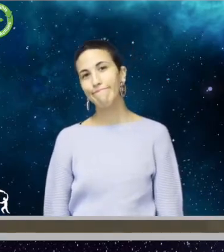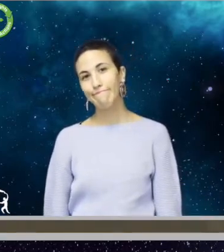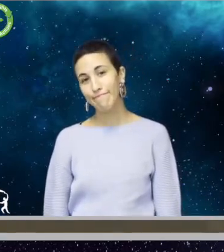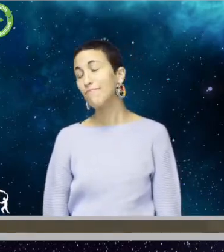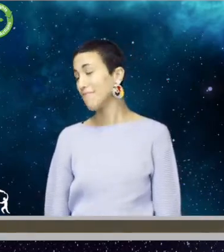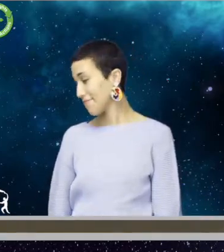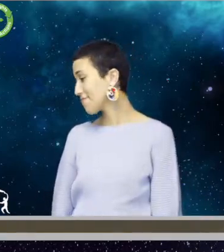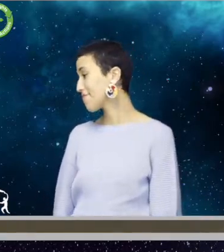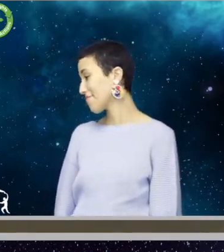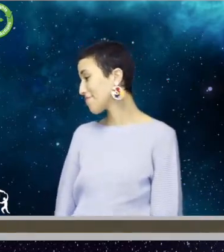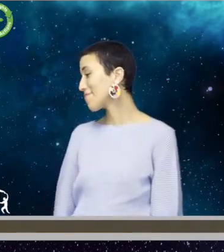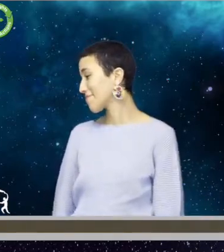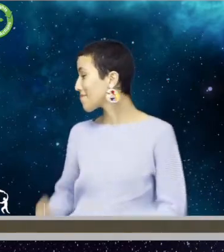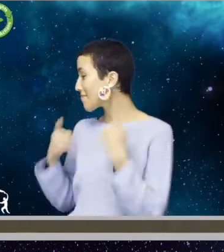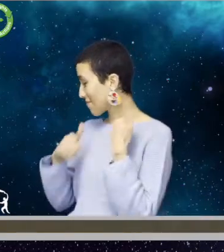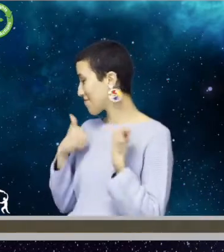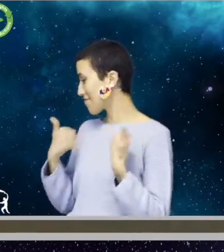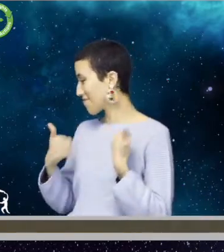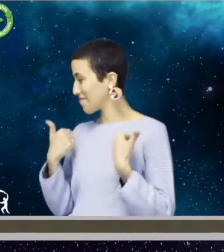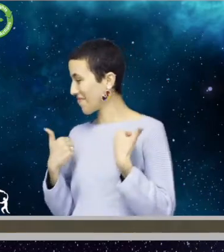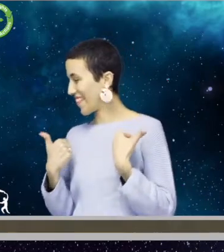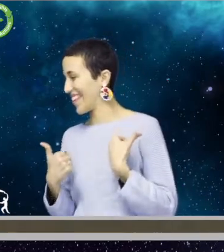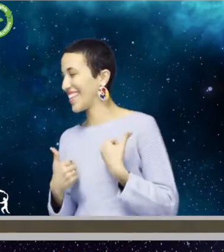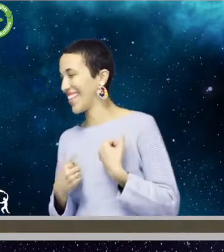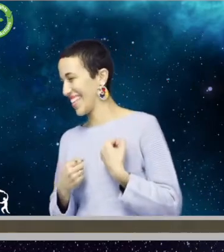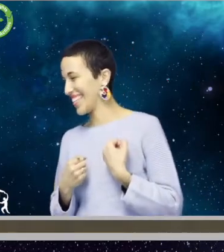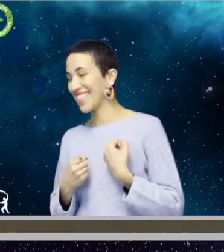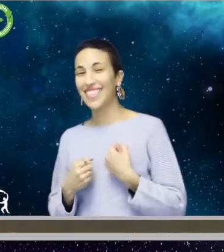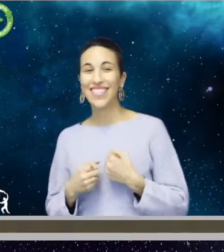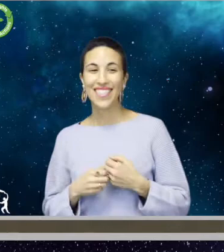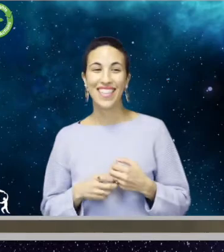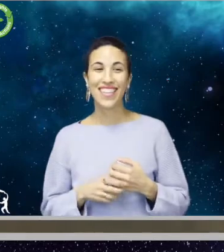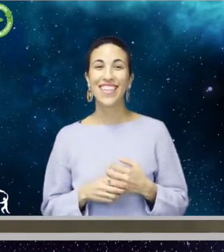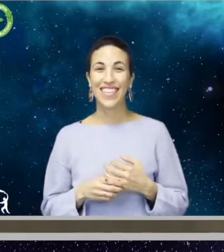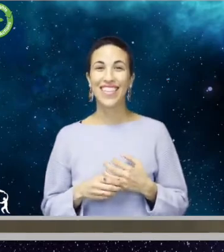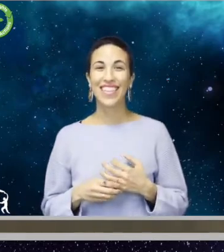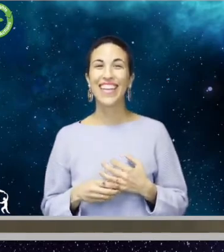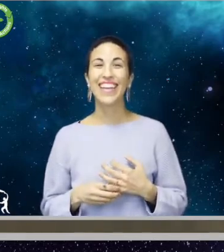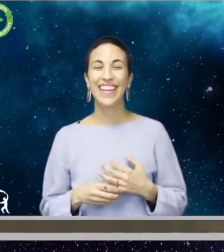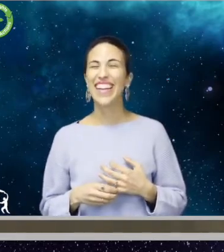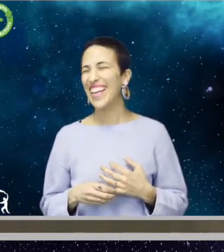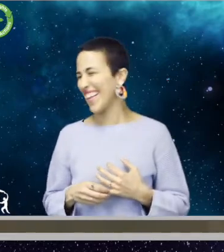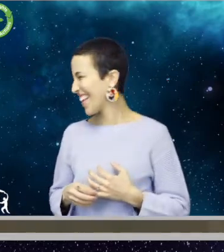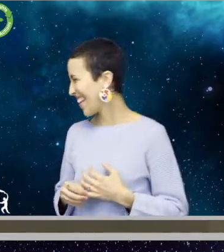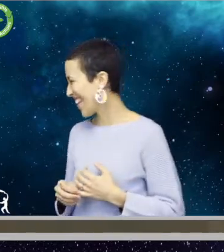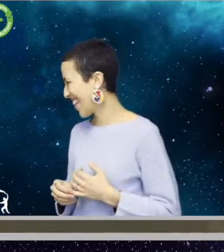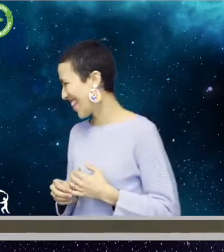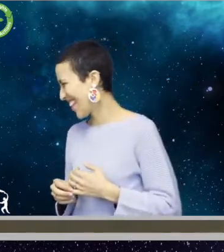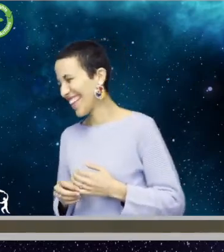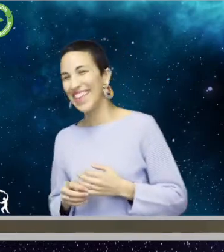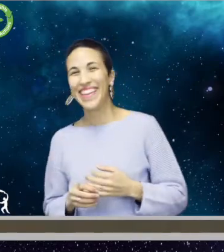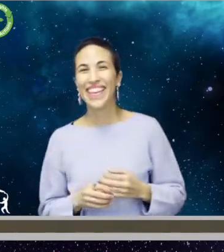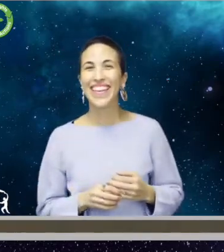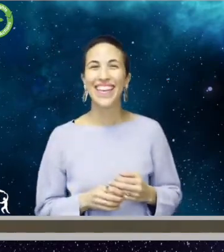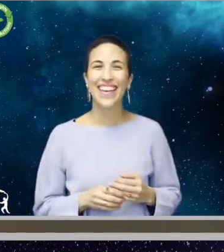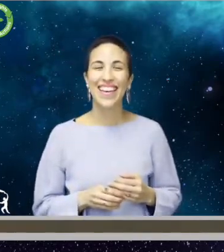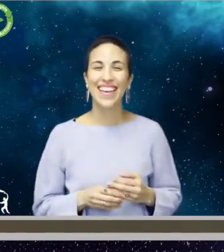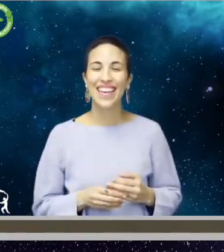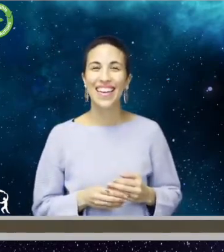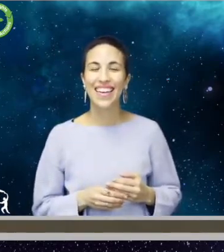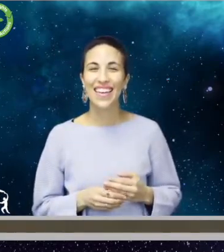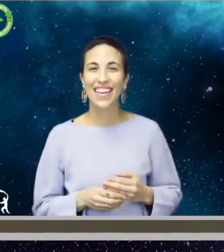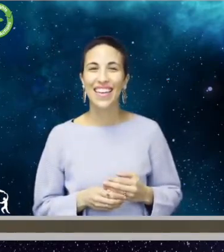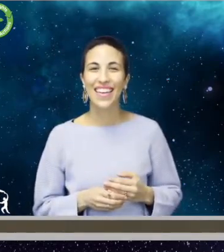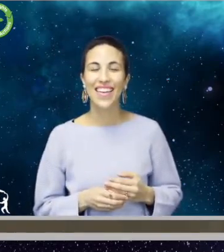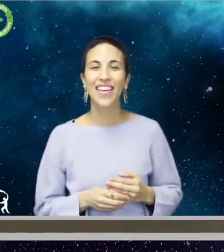too. I can kick it. Yeah. Mrs. Hot-noser. Yeah, he does, Mrs. Seamus. He does kick the ball. So, if I, if that person would be humble, he could